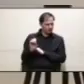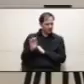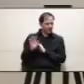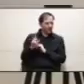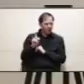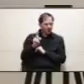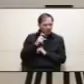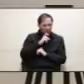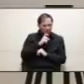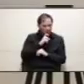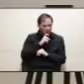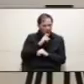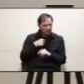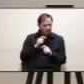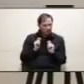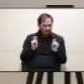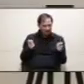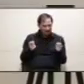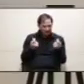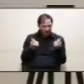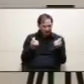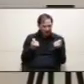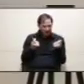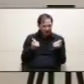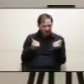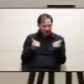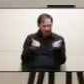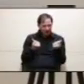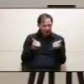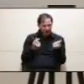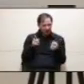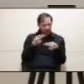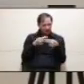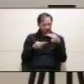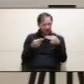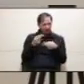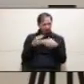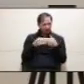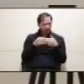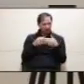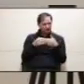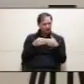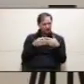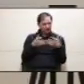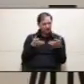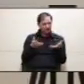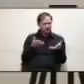construct this hall if they are not spending the money? That is what the honorable member was simply asking. Thank you.